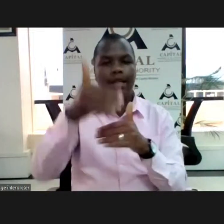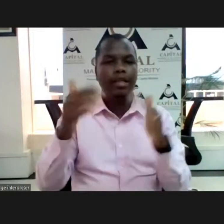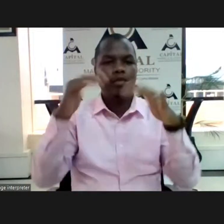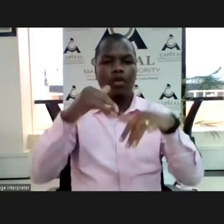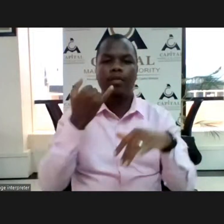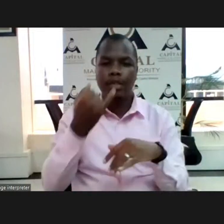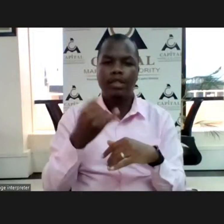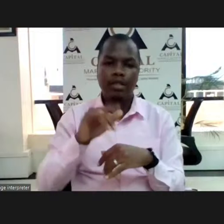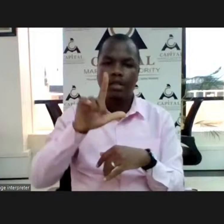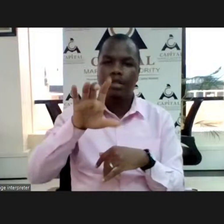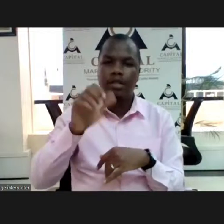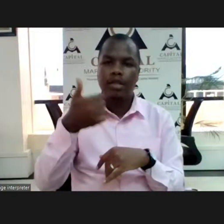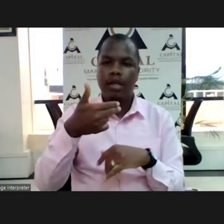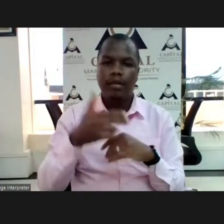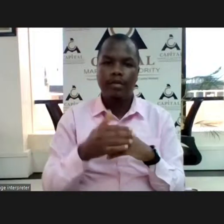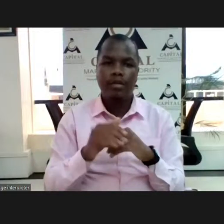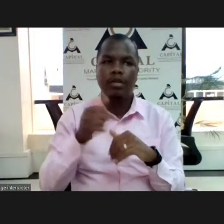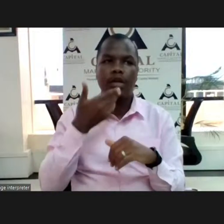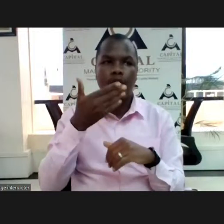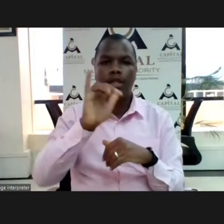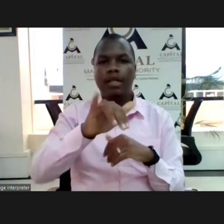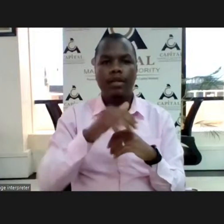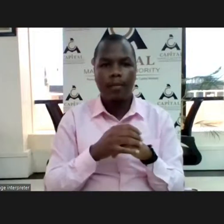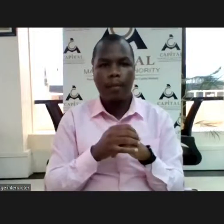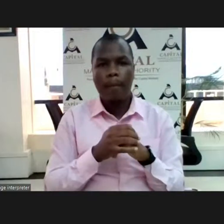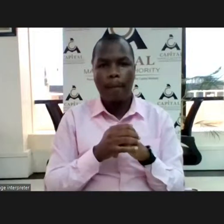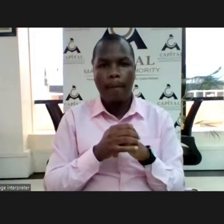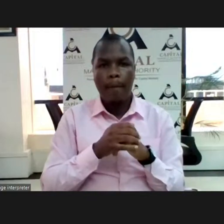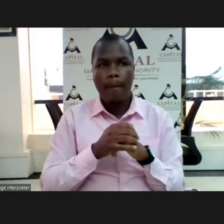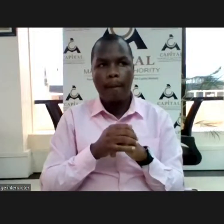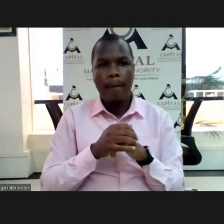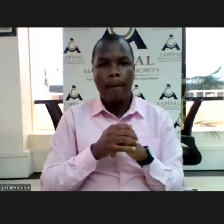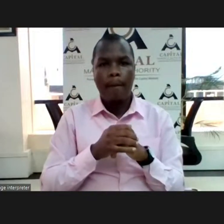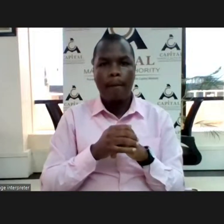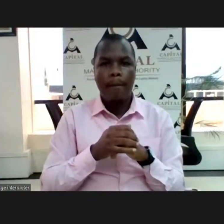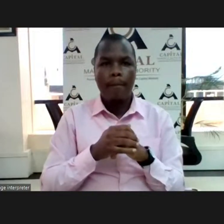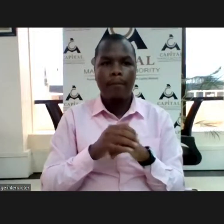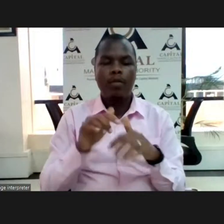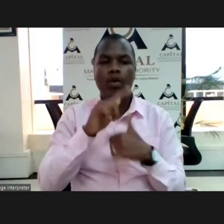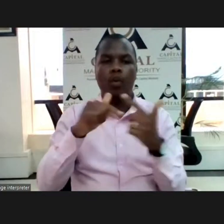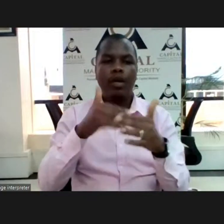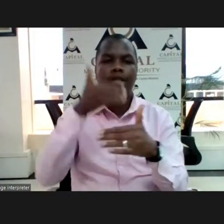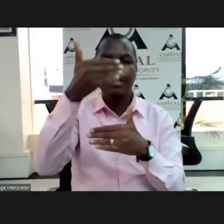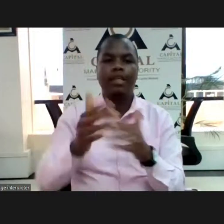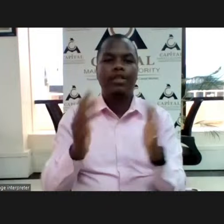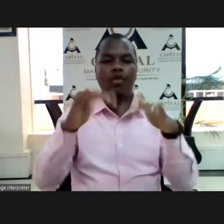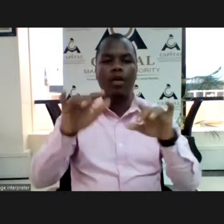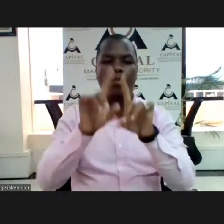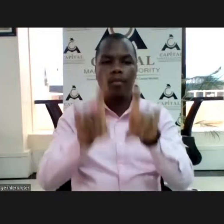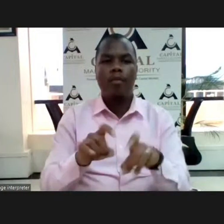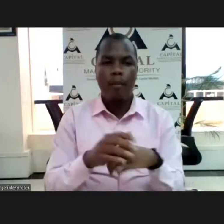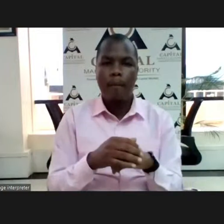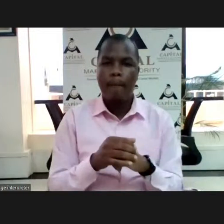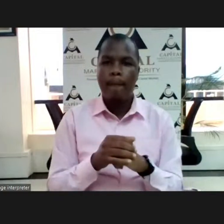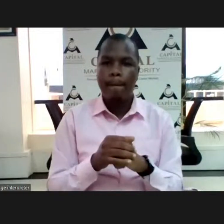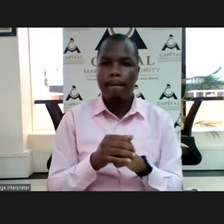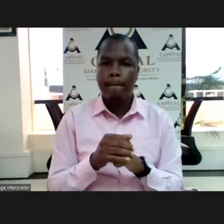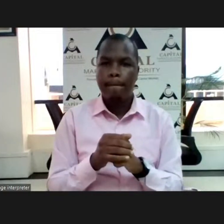Leah, would you want to answer that, Leah? Leah Muli, when is the next forum? Or Lucy?